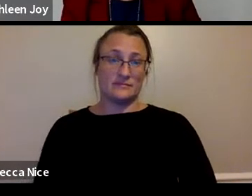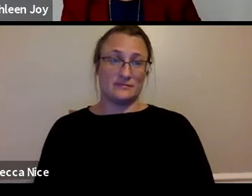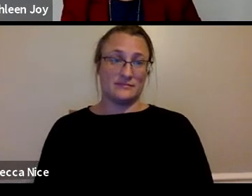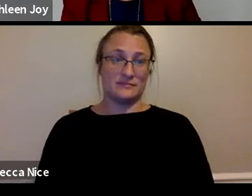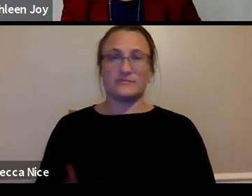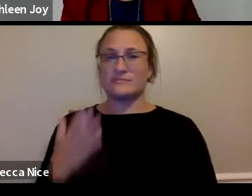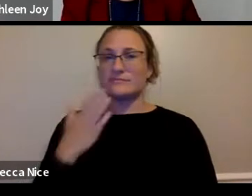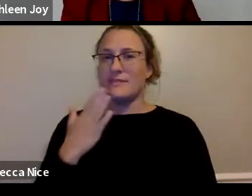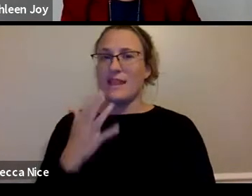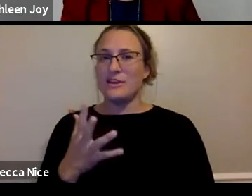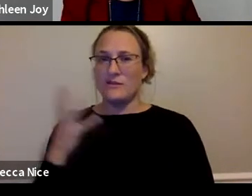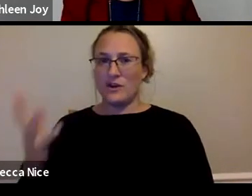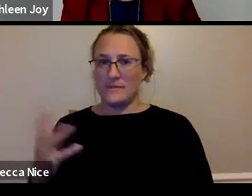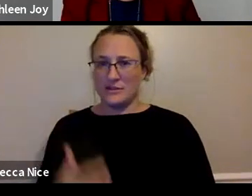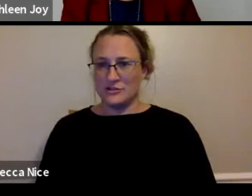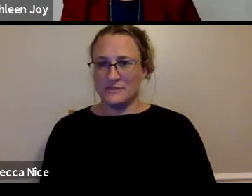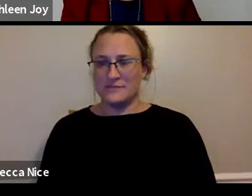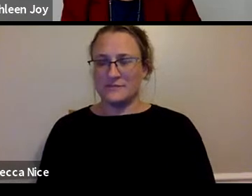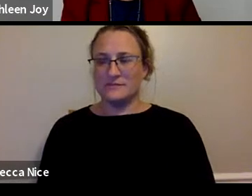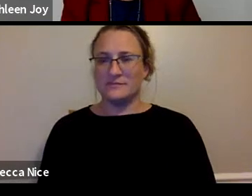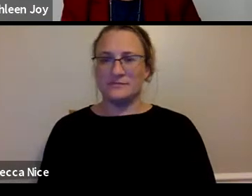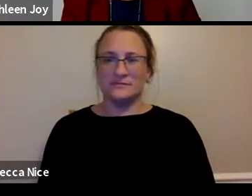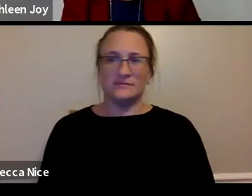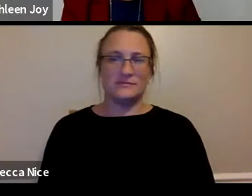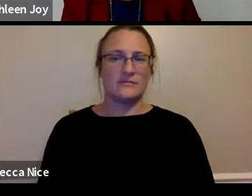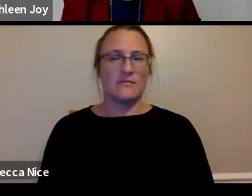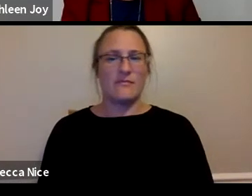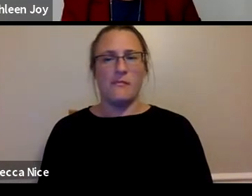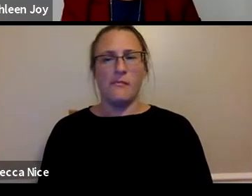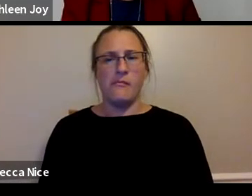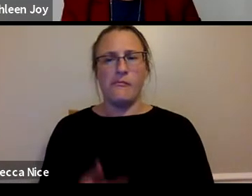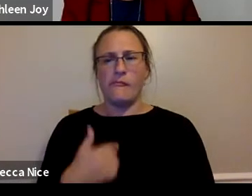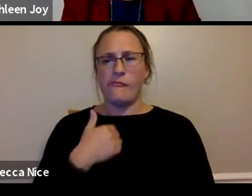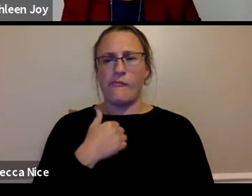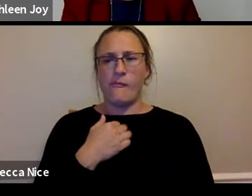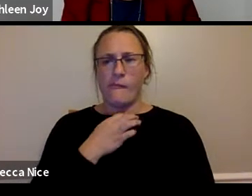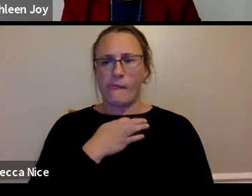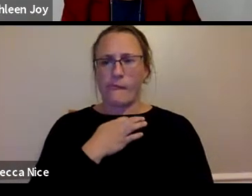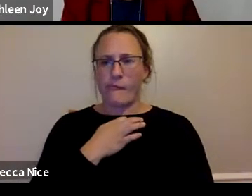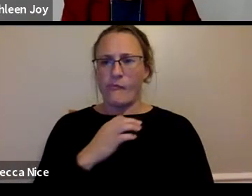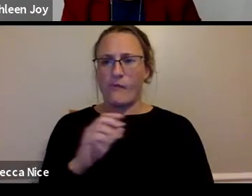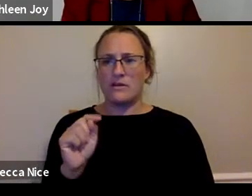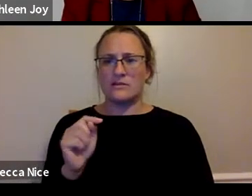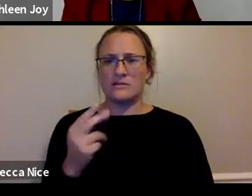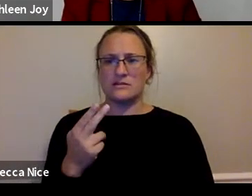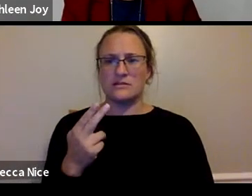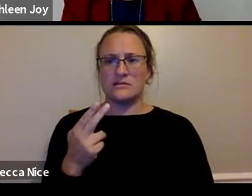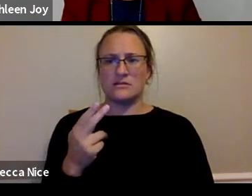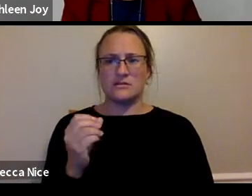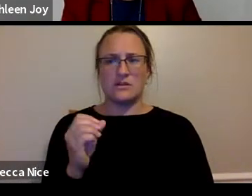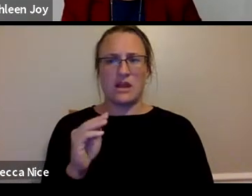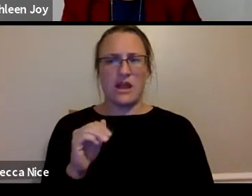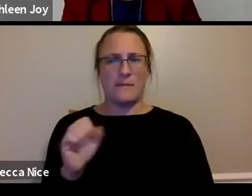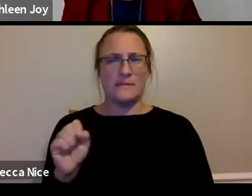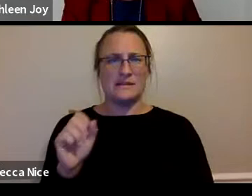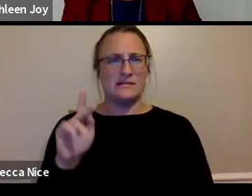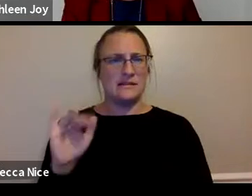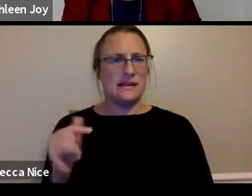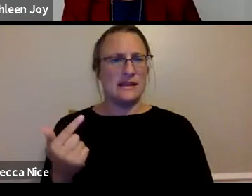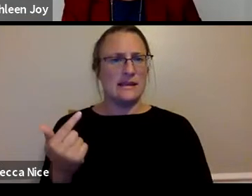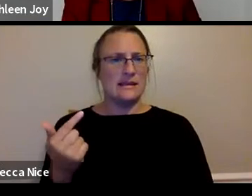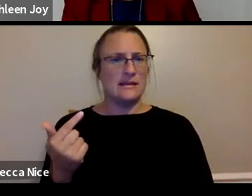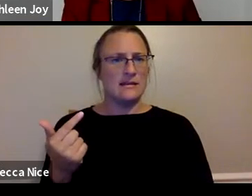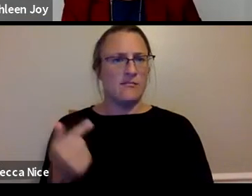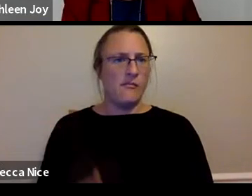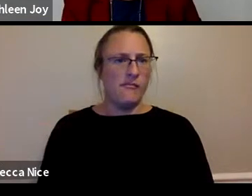Thank you very much. I wonder if Thomas King is listening to